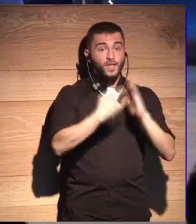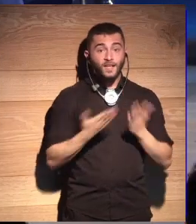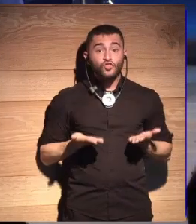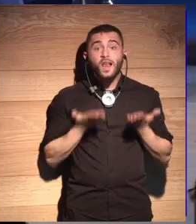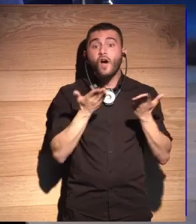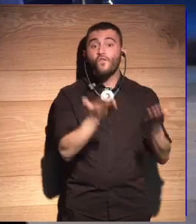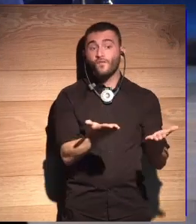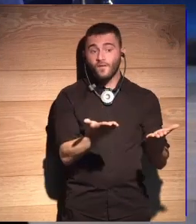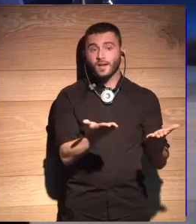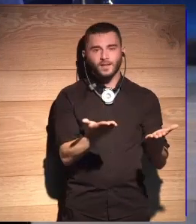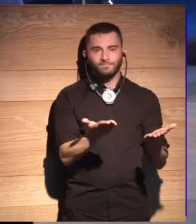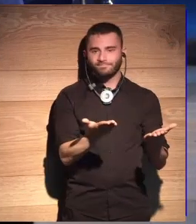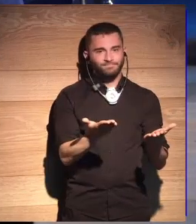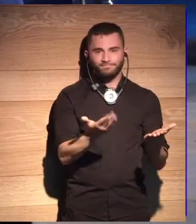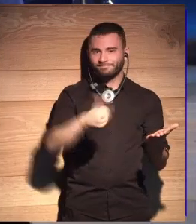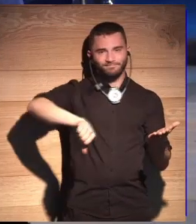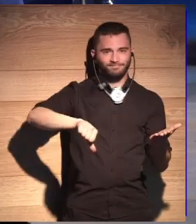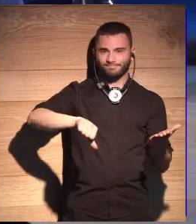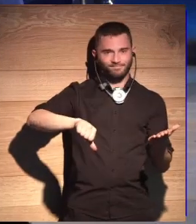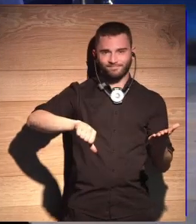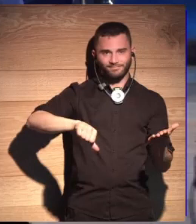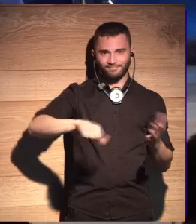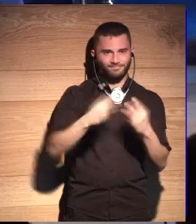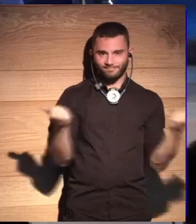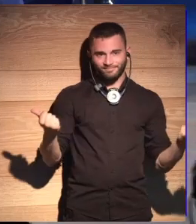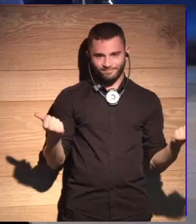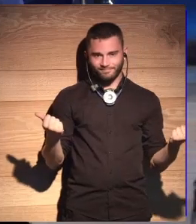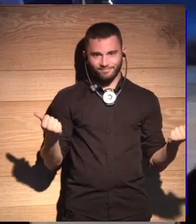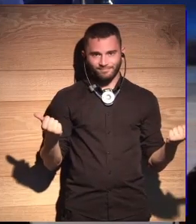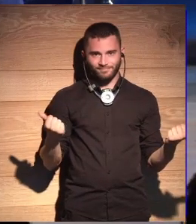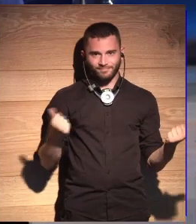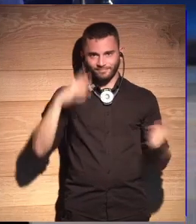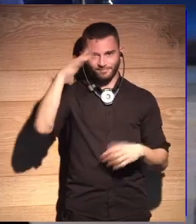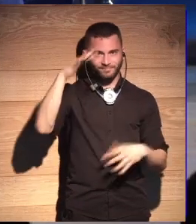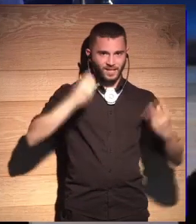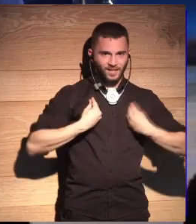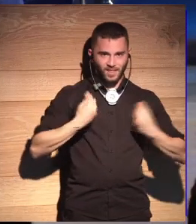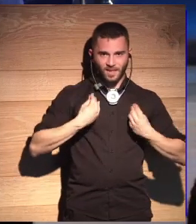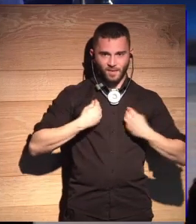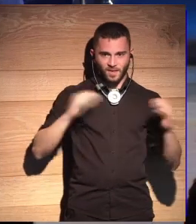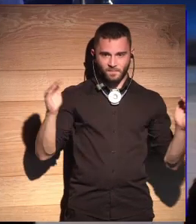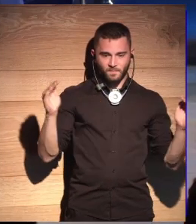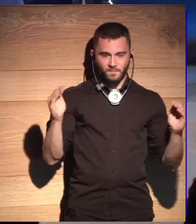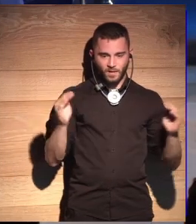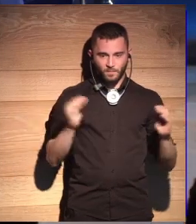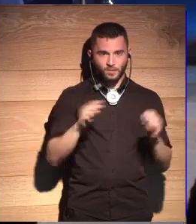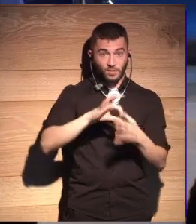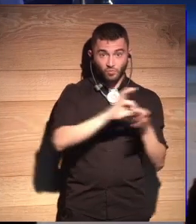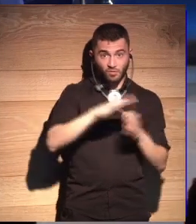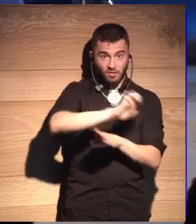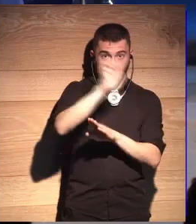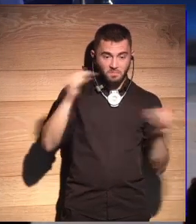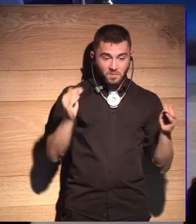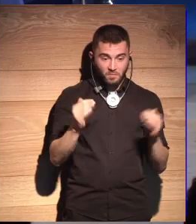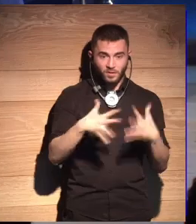has fallen apart, in that life expectancy is falling in lots of parts of Europe and the United States. Economic growth is clearly